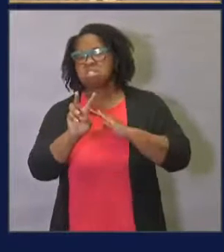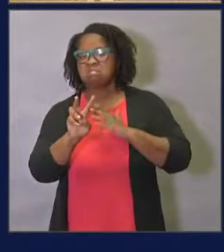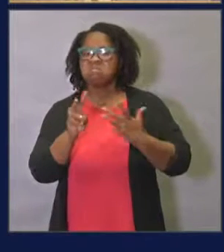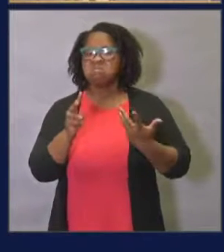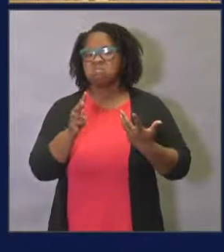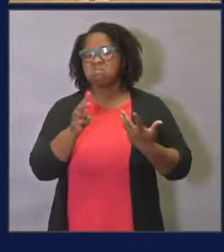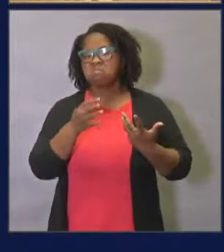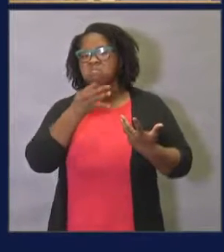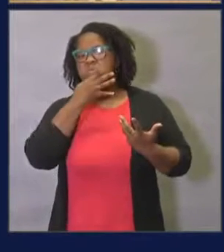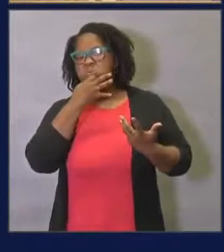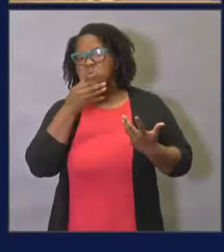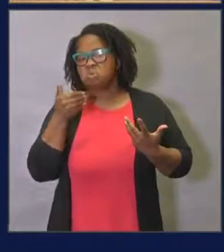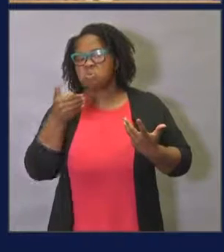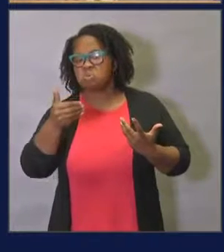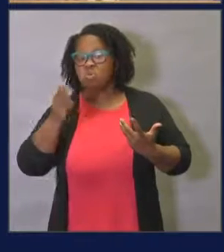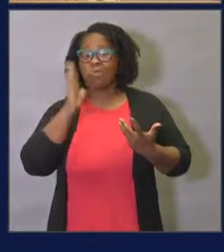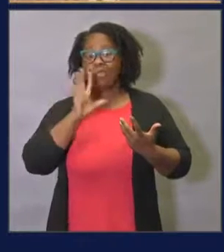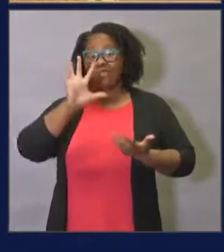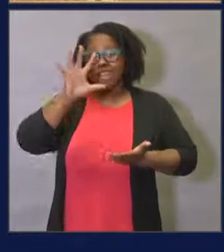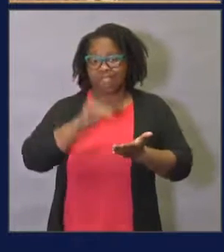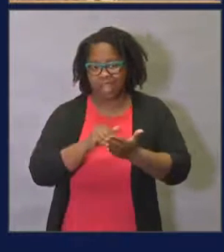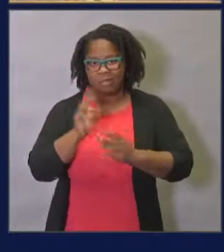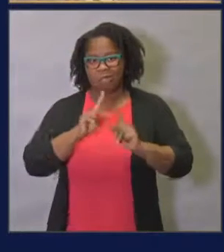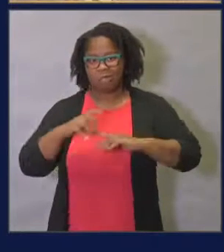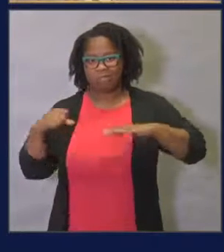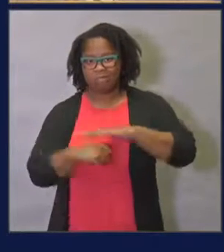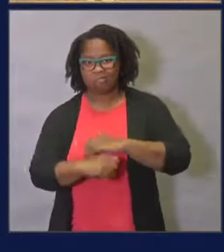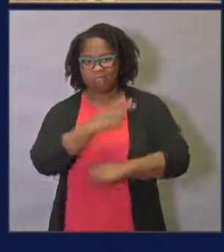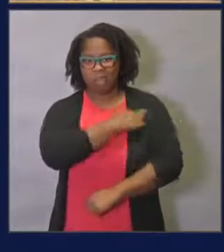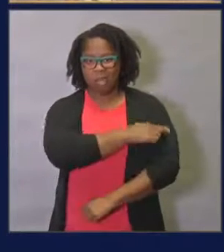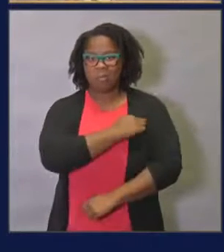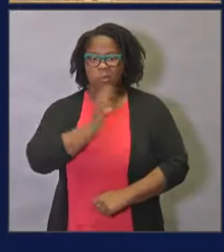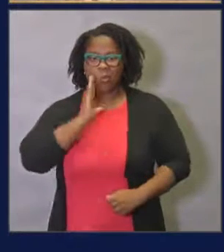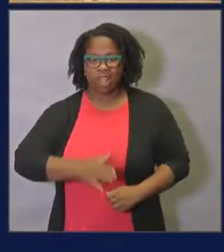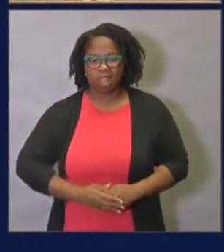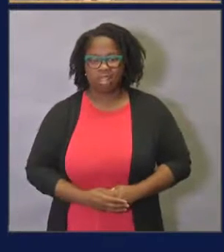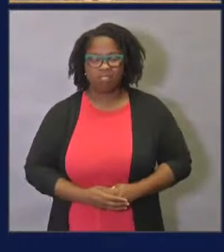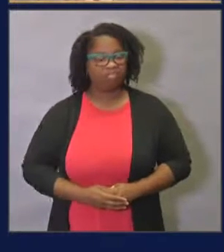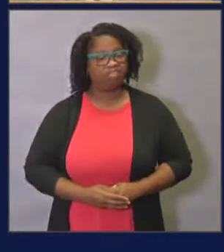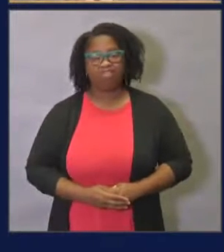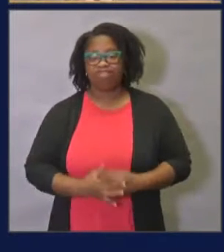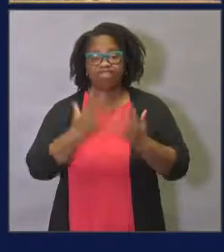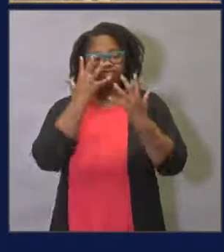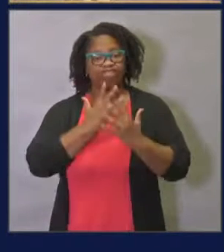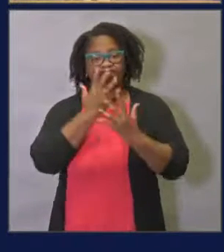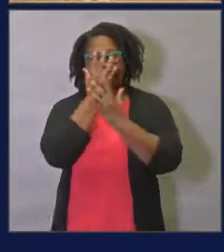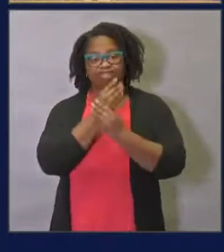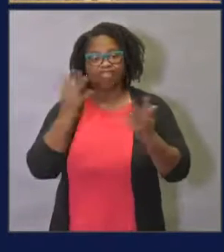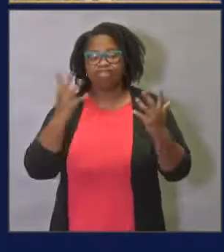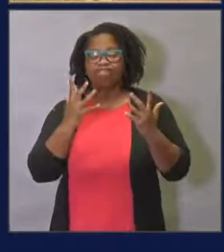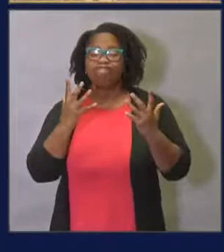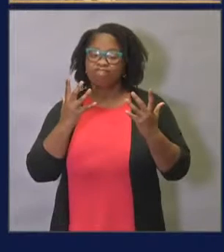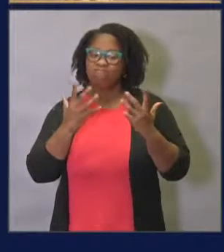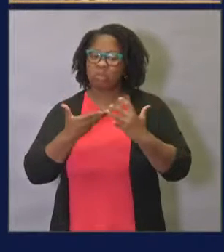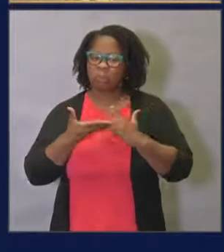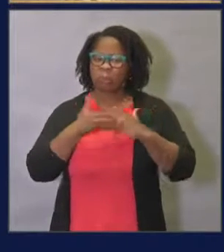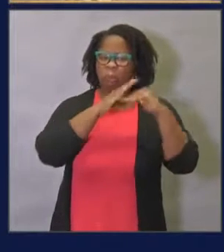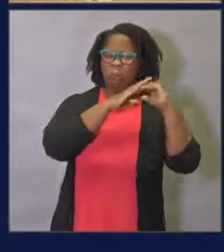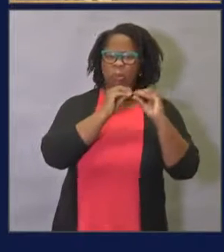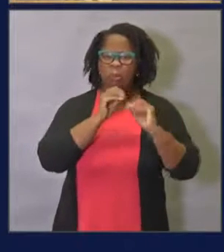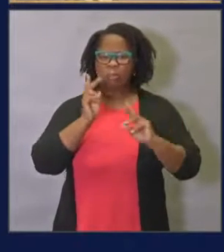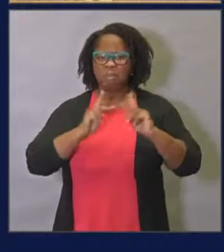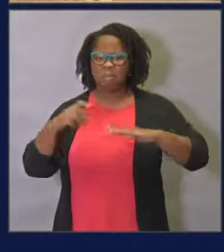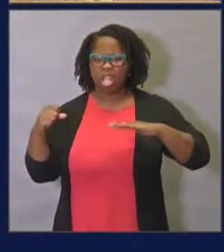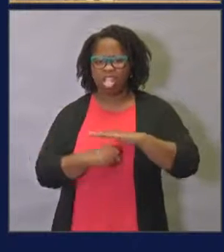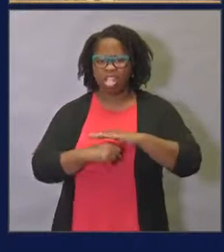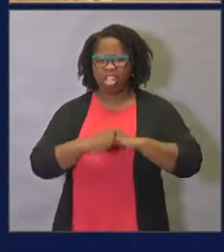a couple of days from now. The sad reality is that the overwhelming increase in COVID-19 patients at